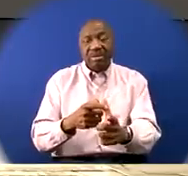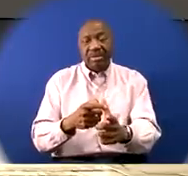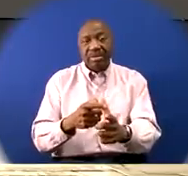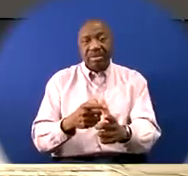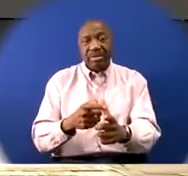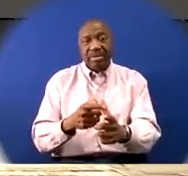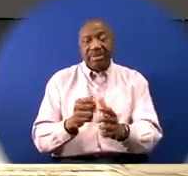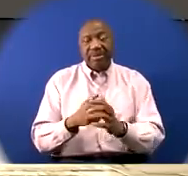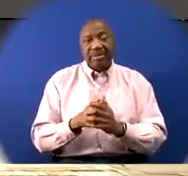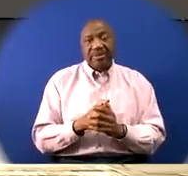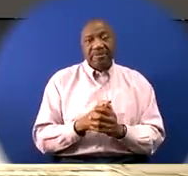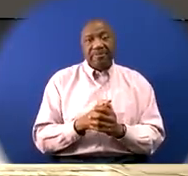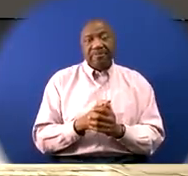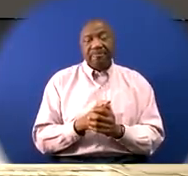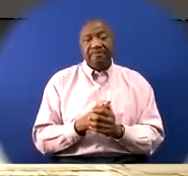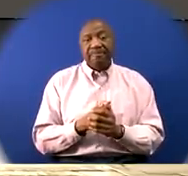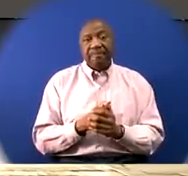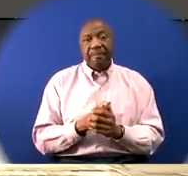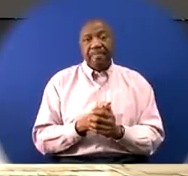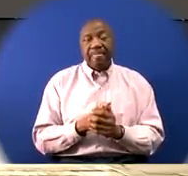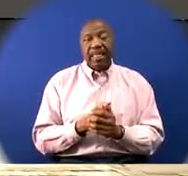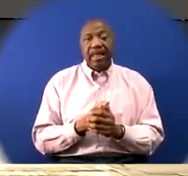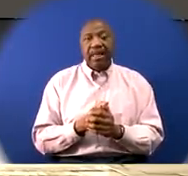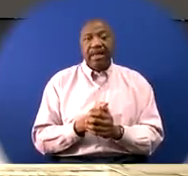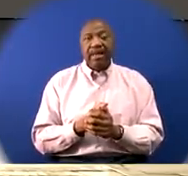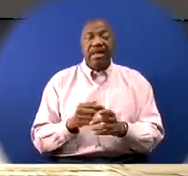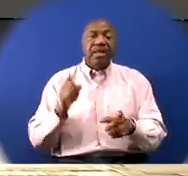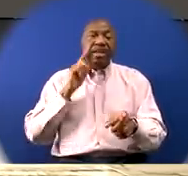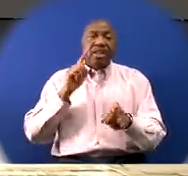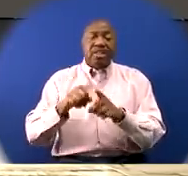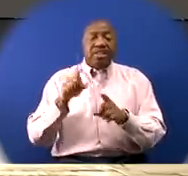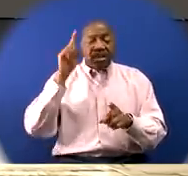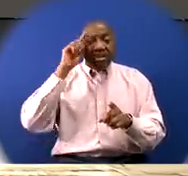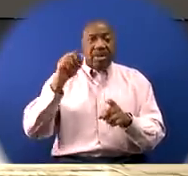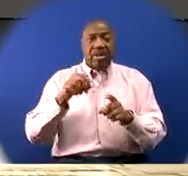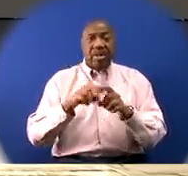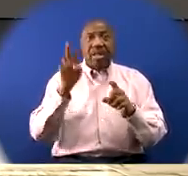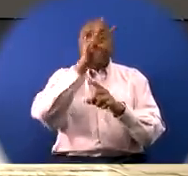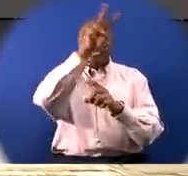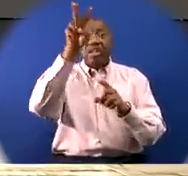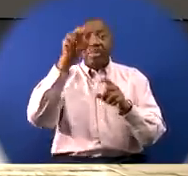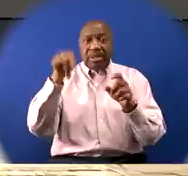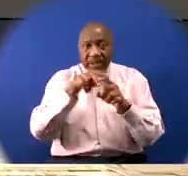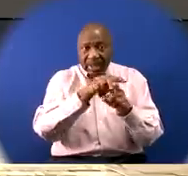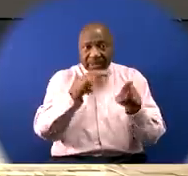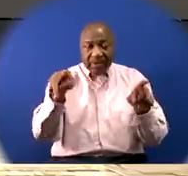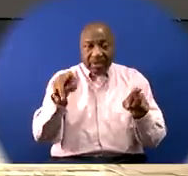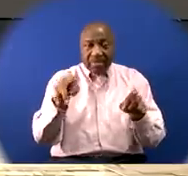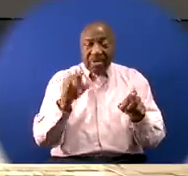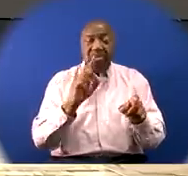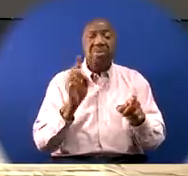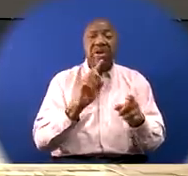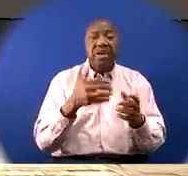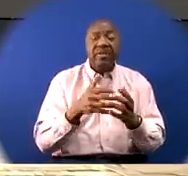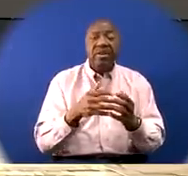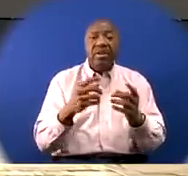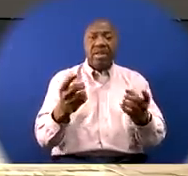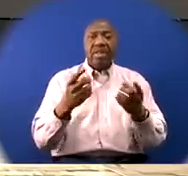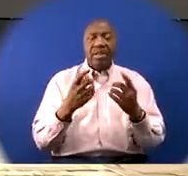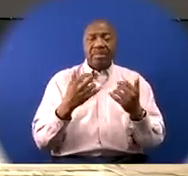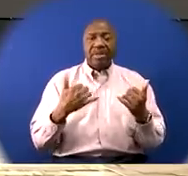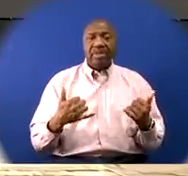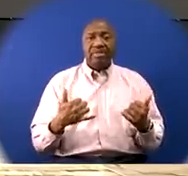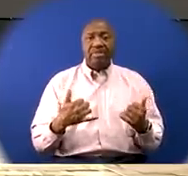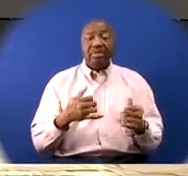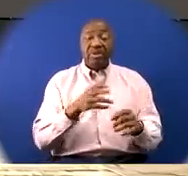their arms extended toward me. Sister, brother, balcony, first floor, wings, wherever you are, come toward us even right now. We're going to